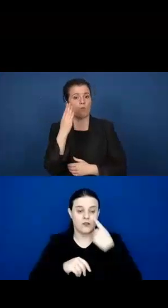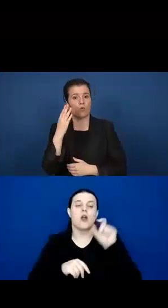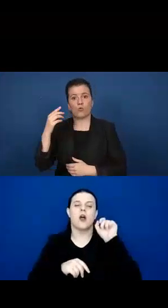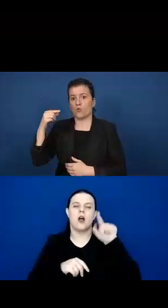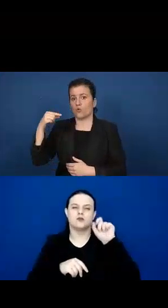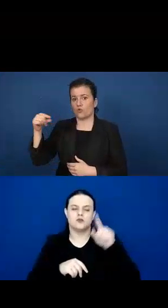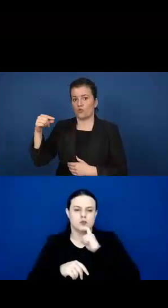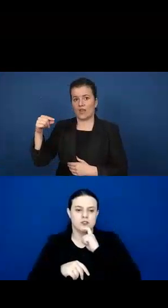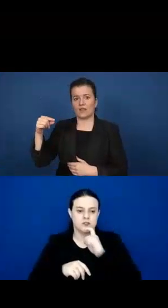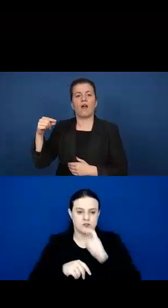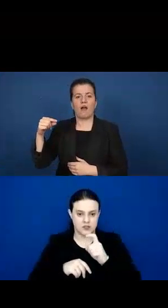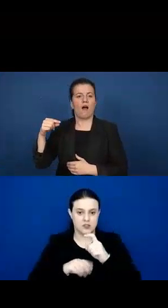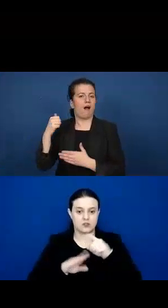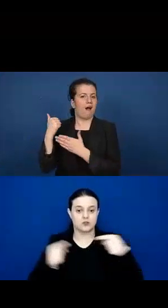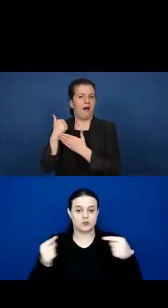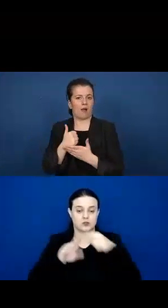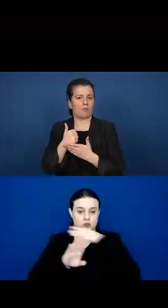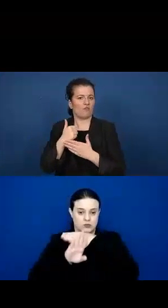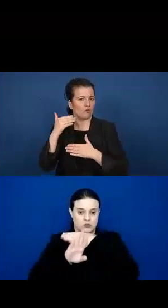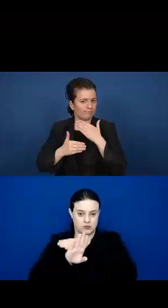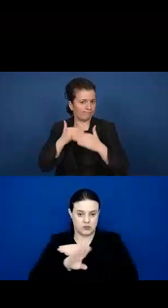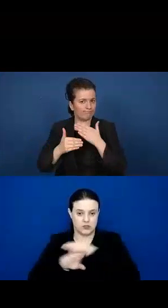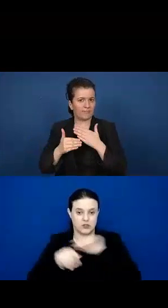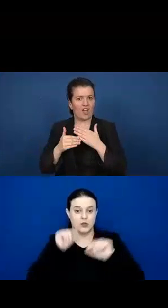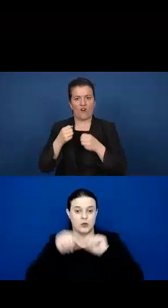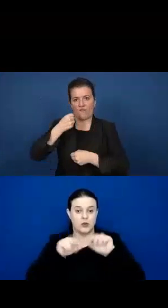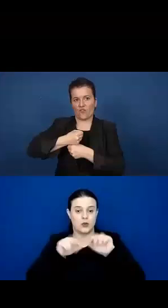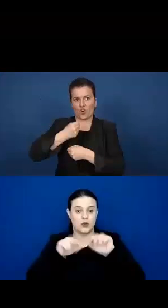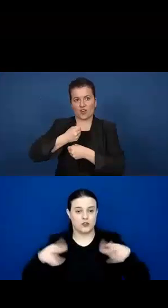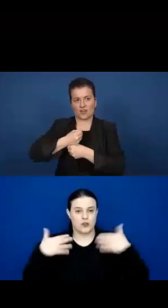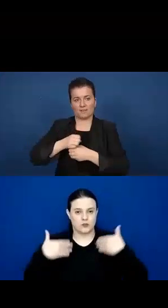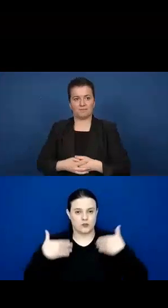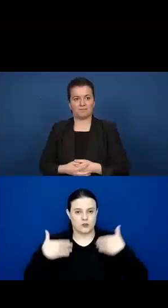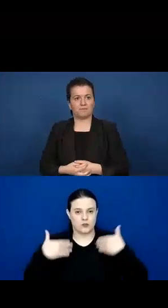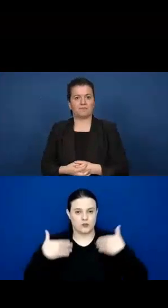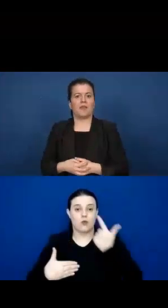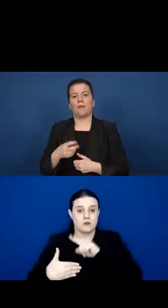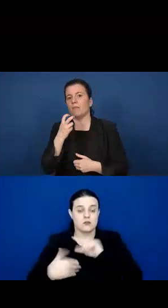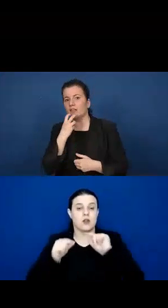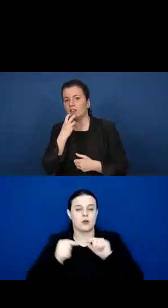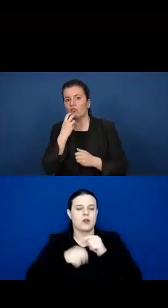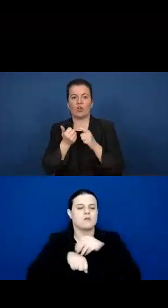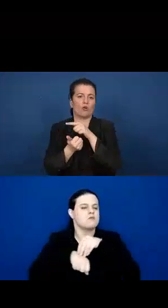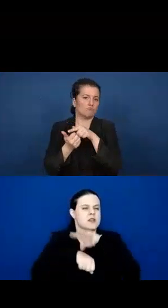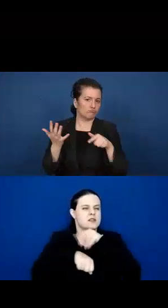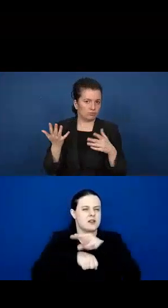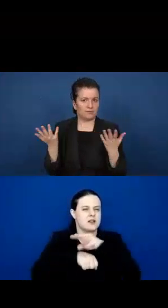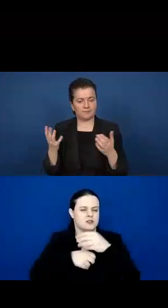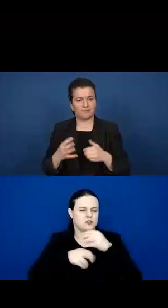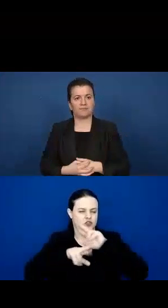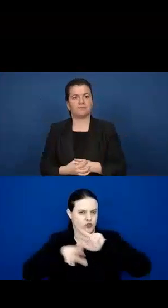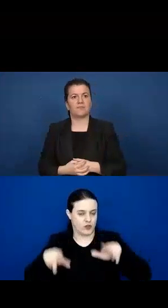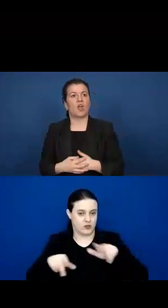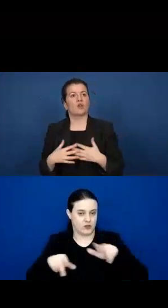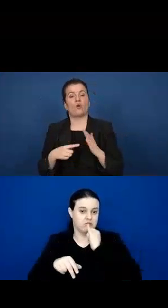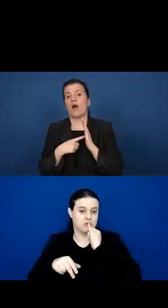hardware. Different actuators in different body zones can receive certain kinds of messages. For example, the shoulder